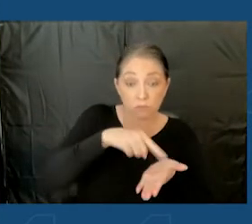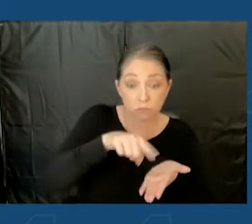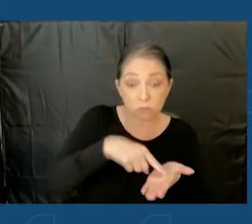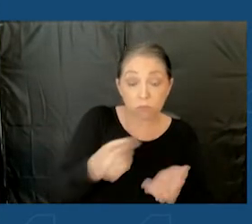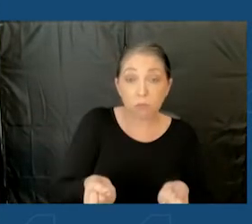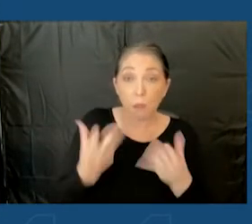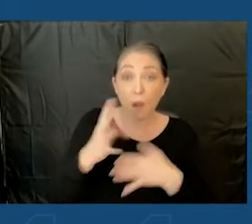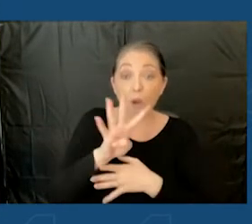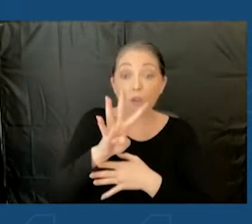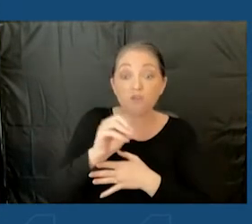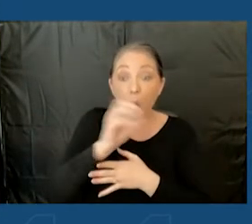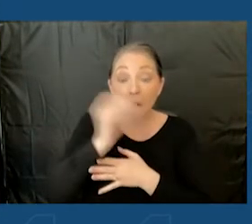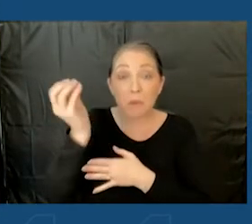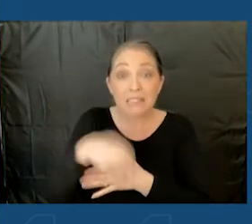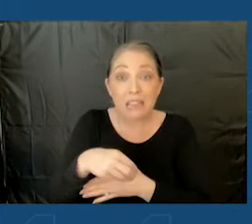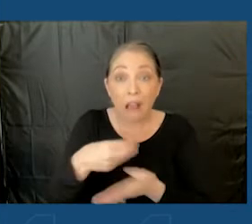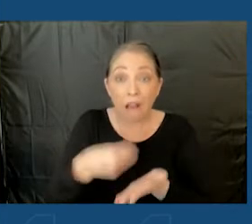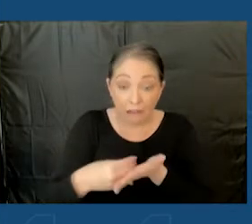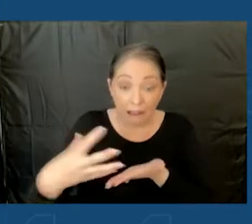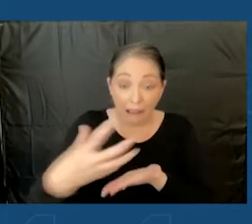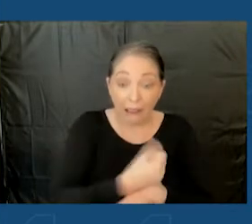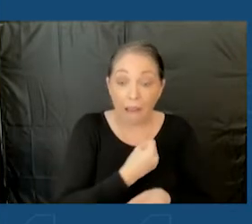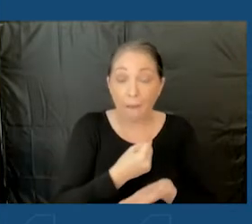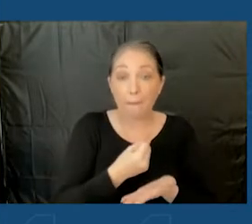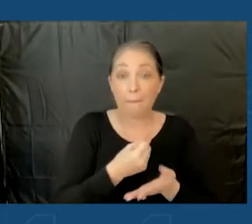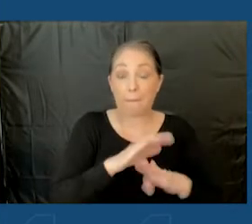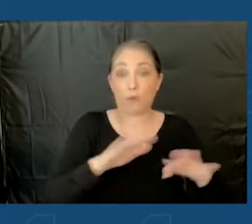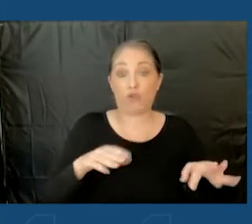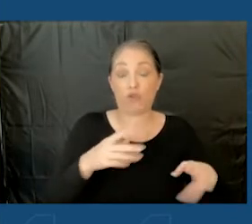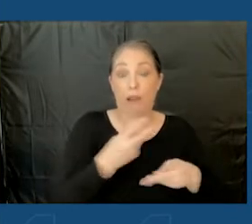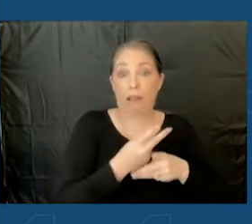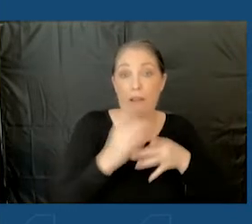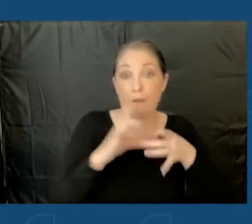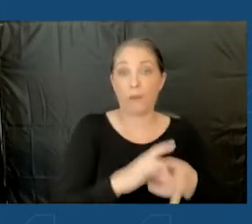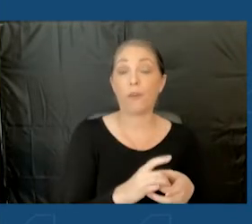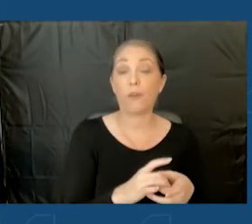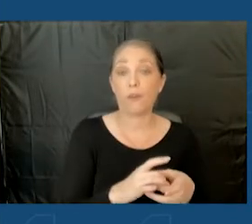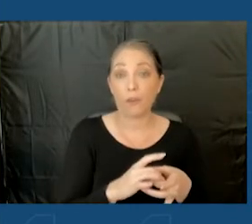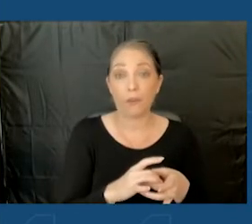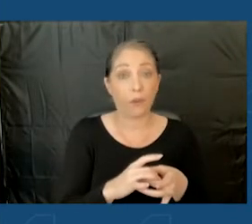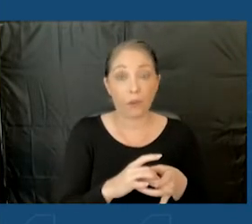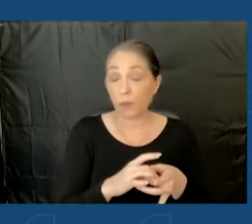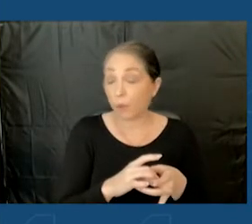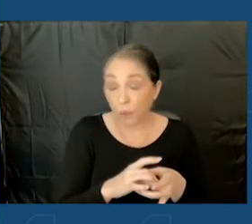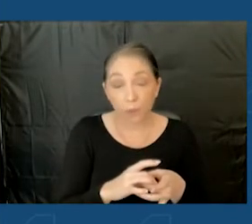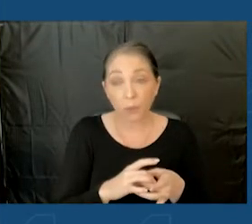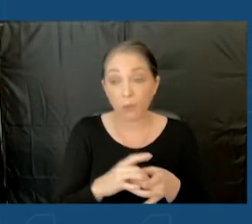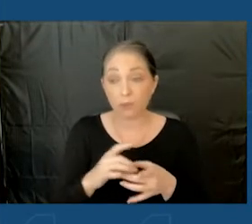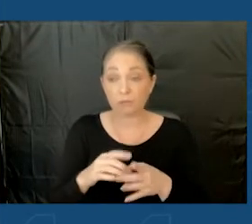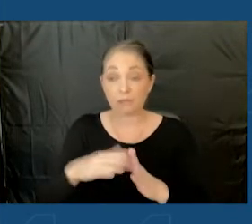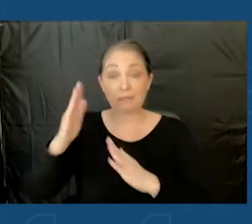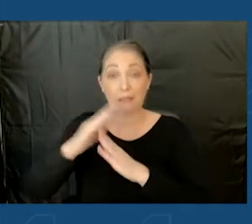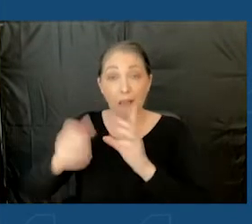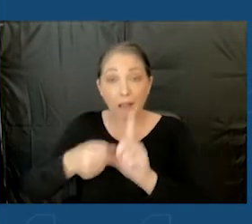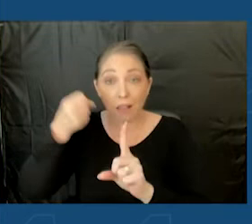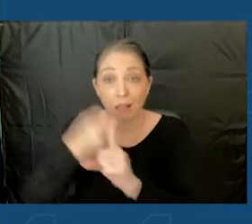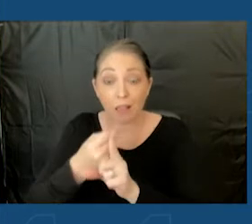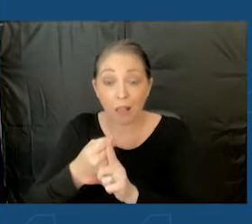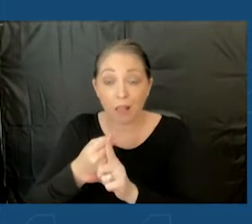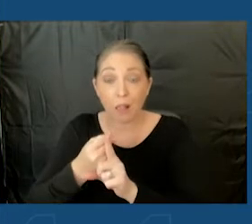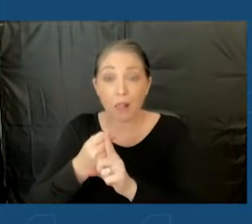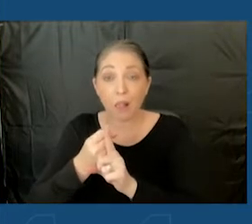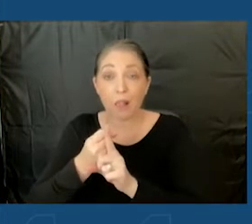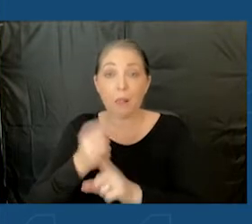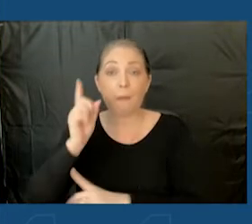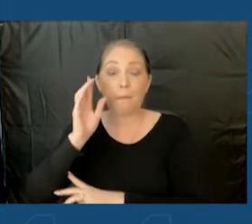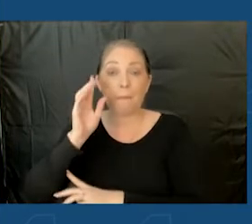then everything just imploded. And it was really hardest hit in Black and brown communities because these are more likely to be the frontline